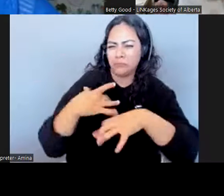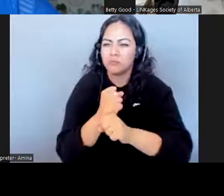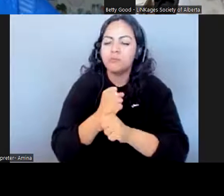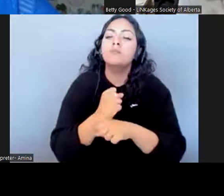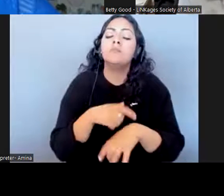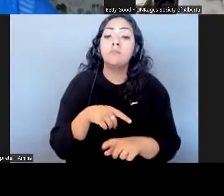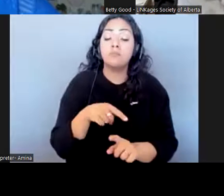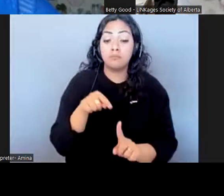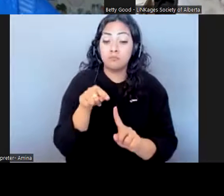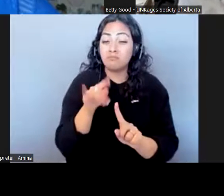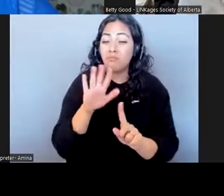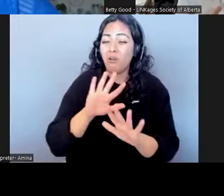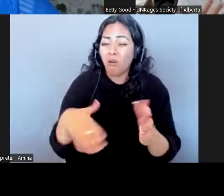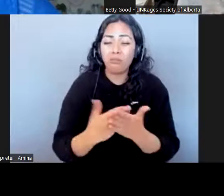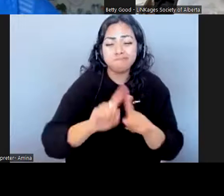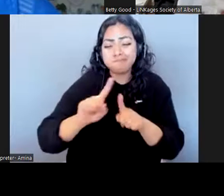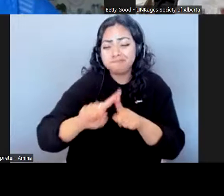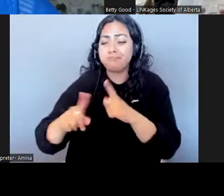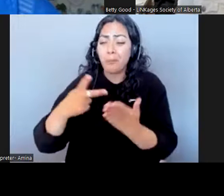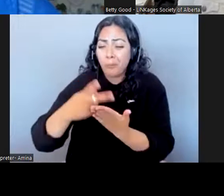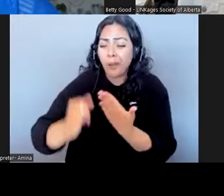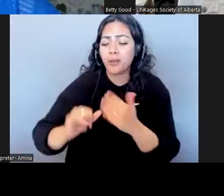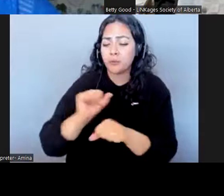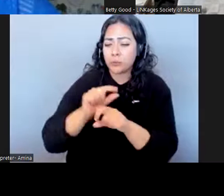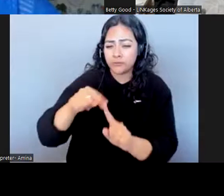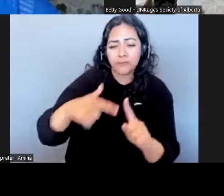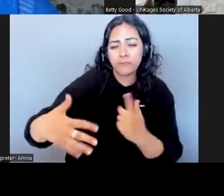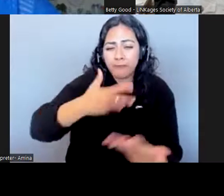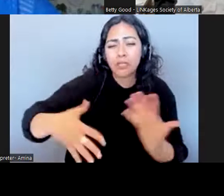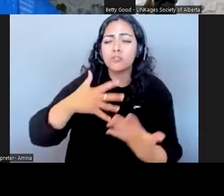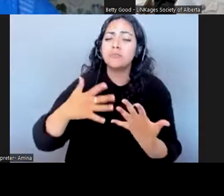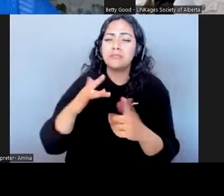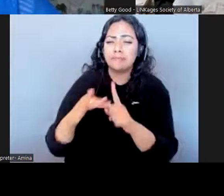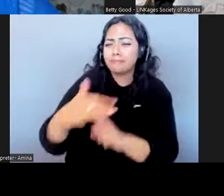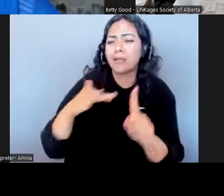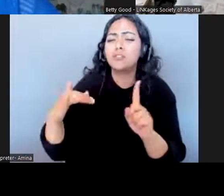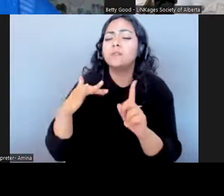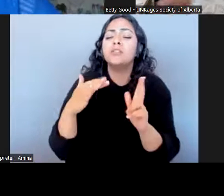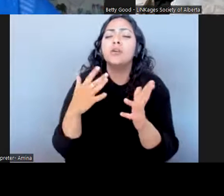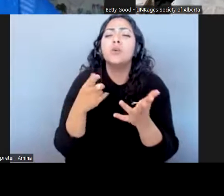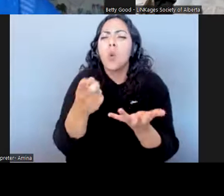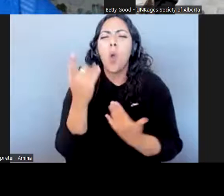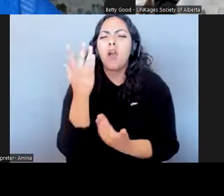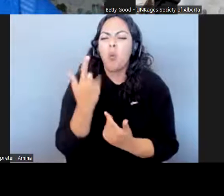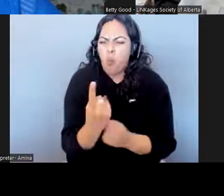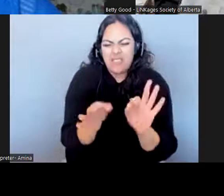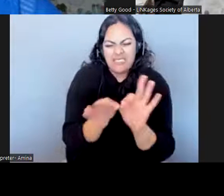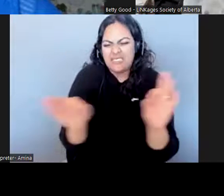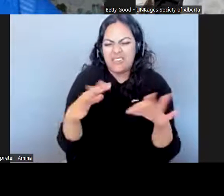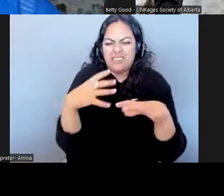you personally to work in this environment? Why do you do it? Jules, let's start with